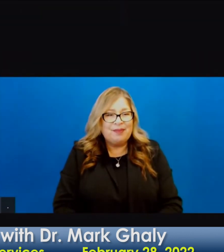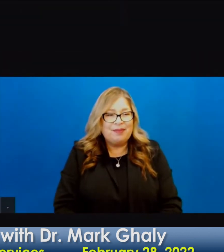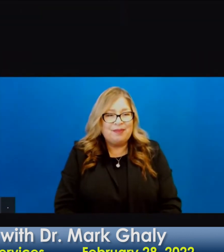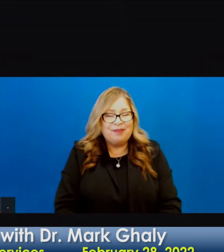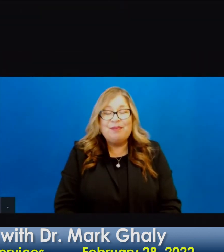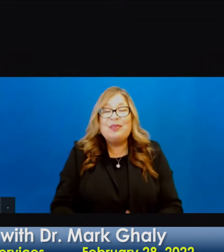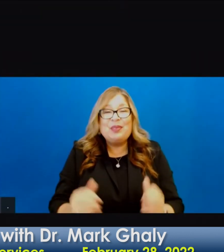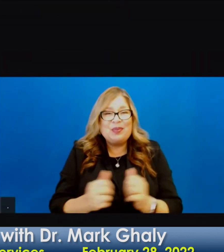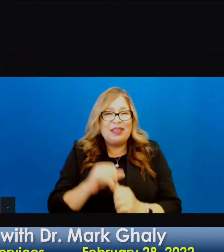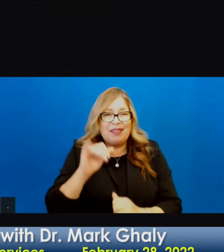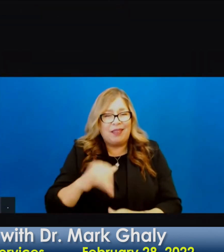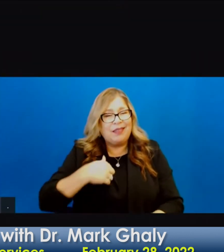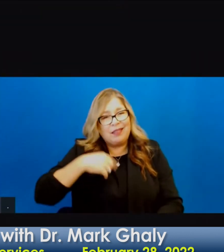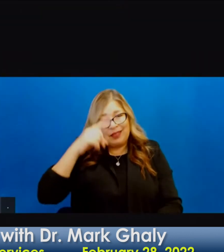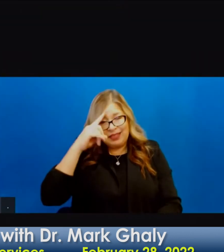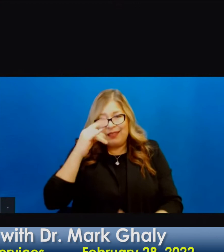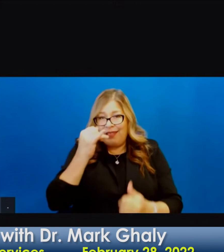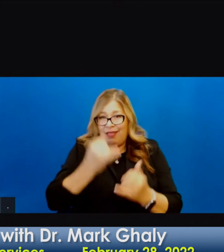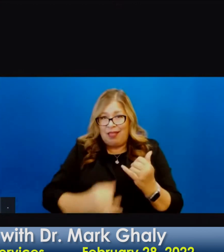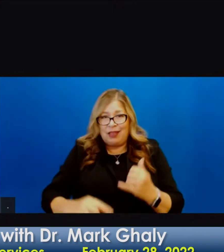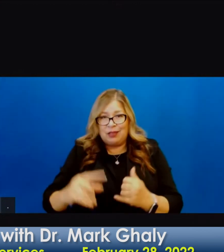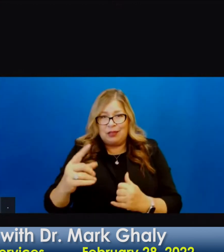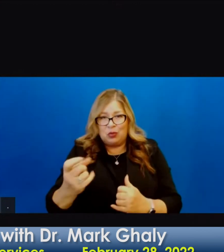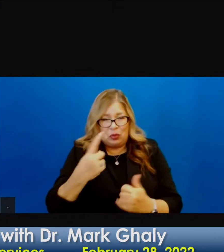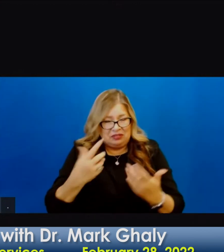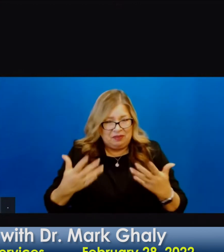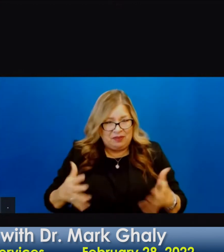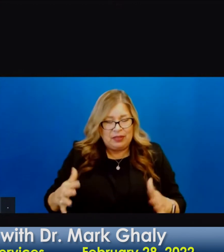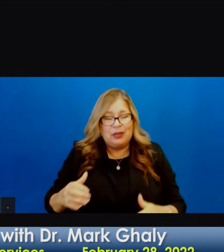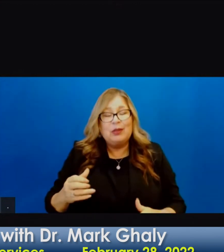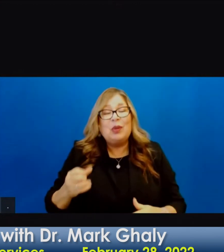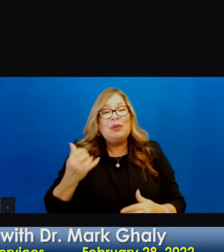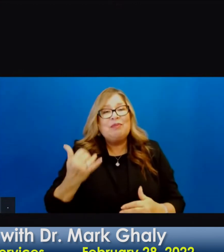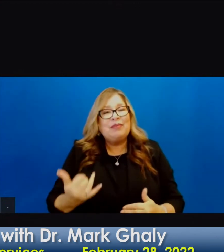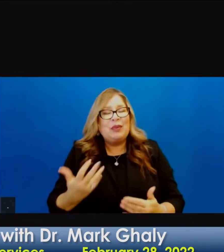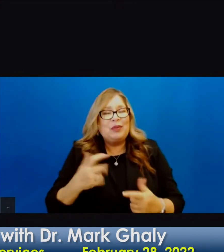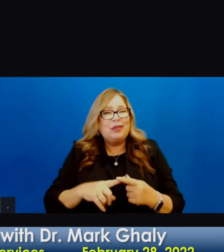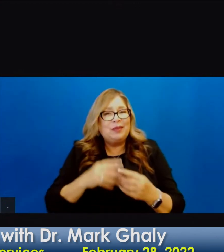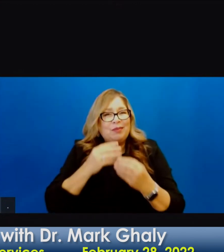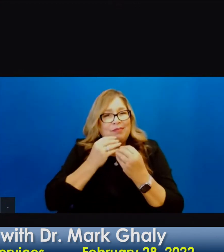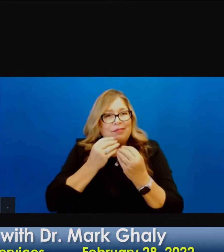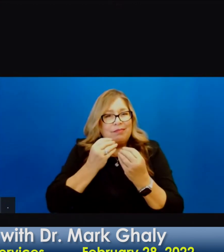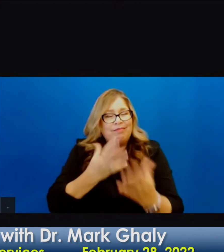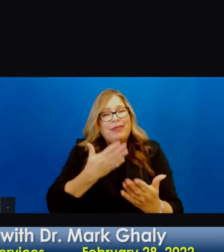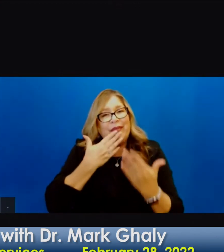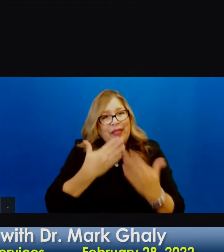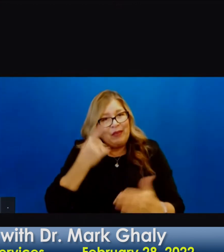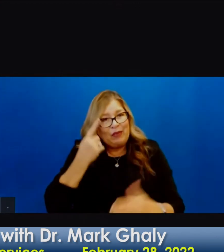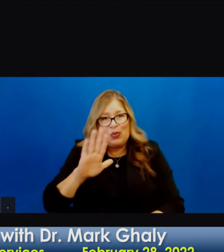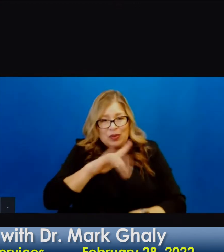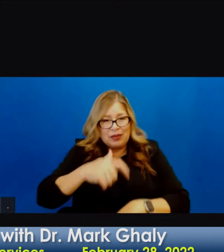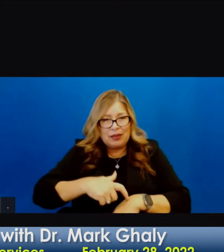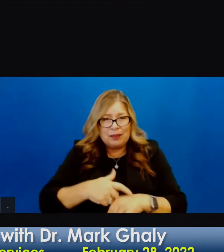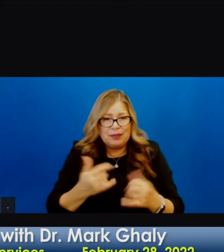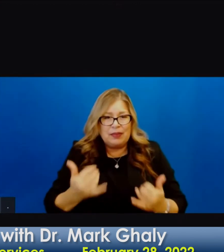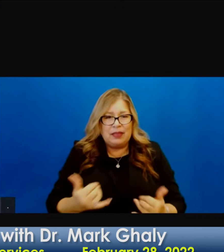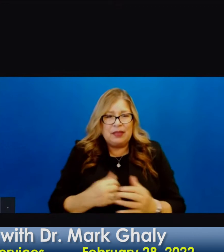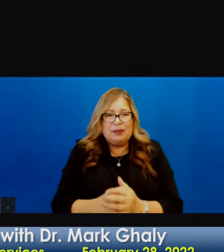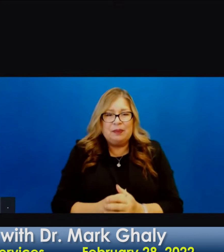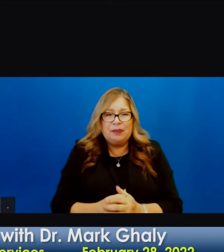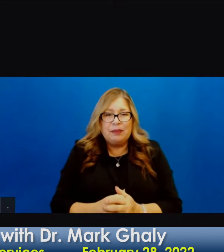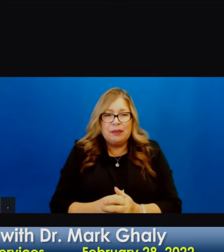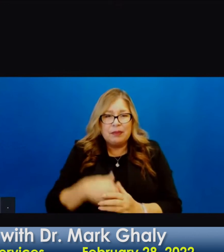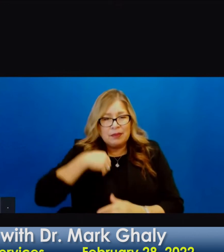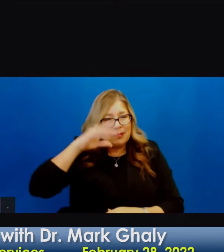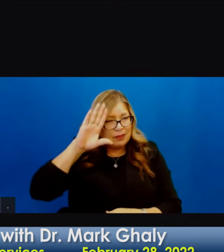So with that, I think last question, I just want to thank you again for the time today. And I know